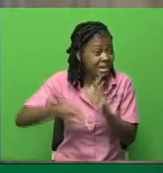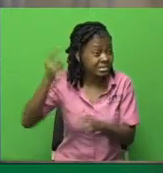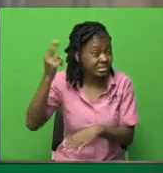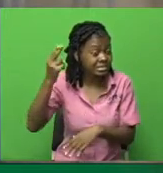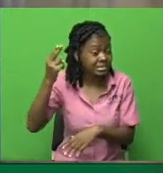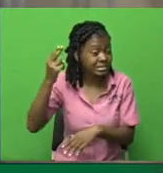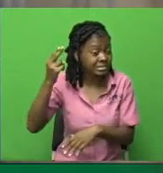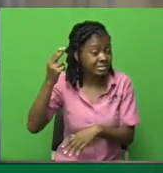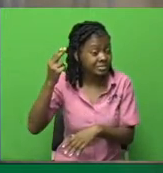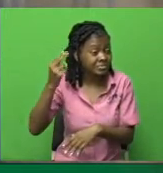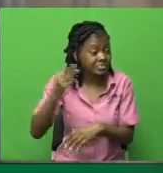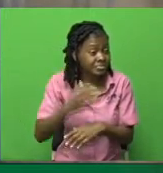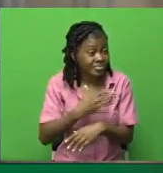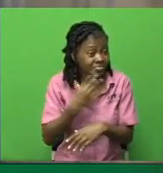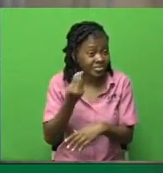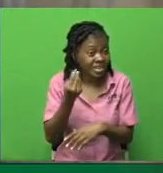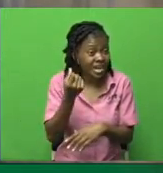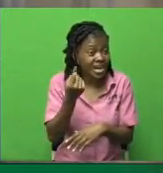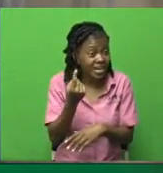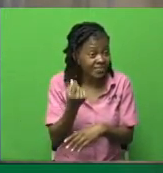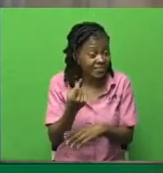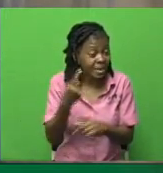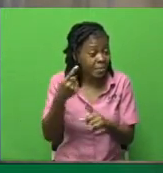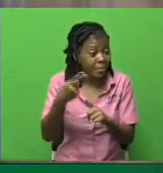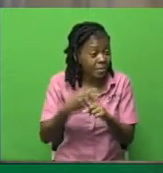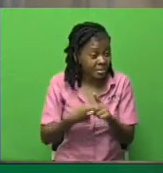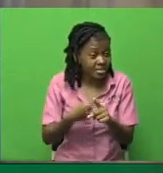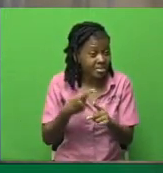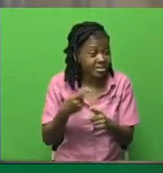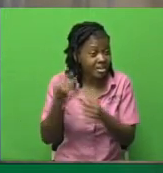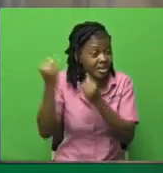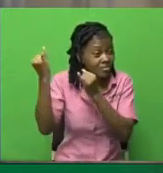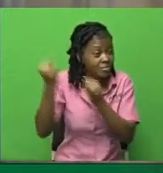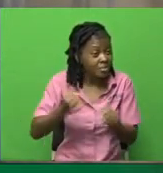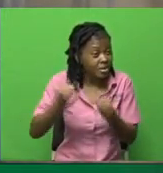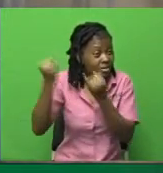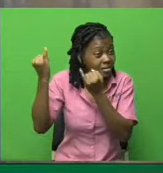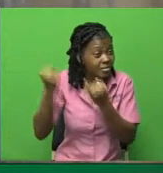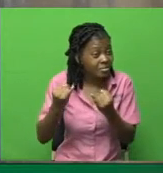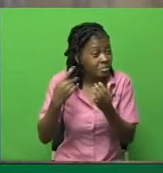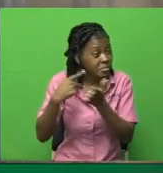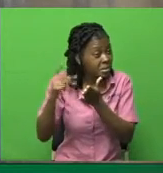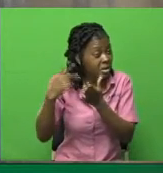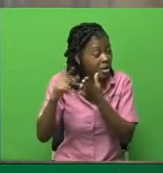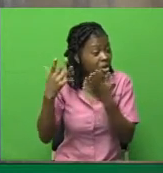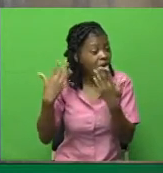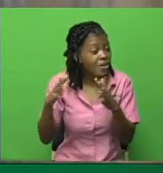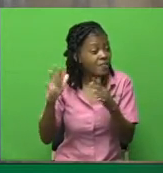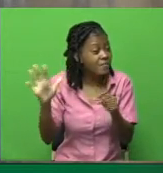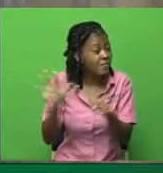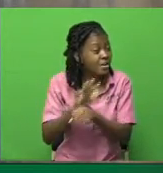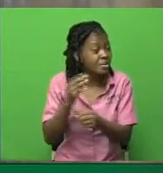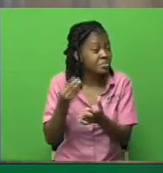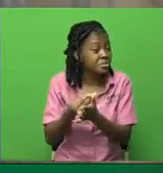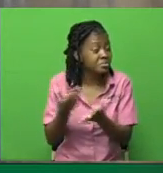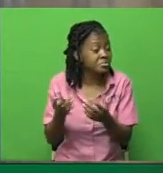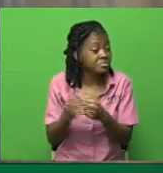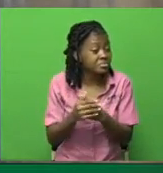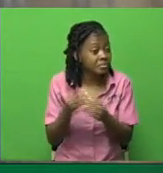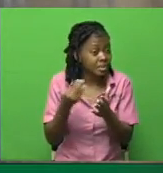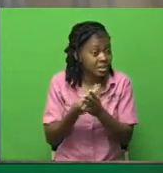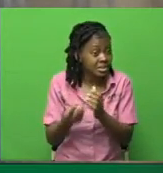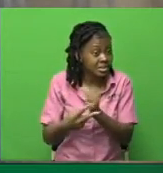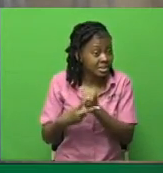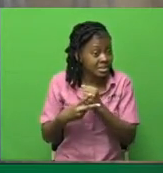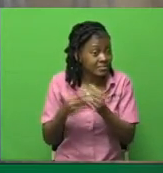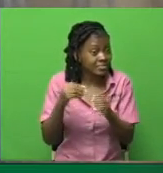with 11 months import cover we left sizables in hsf which I mentioned before and